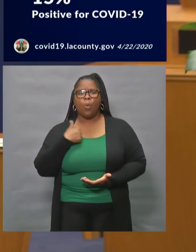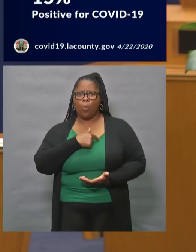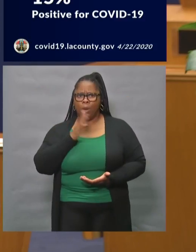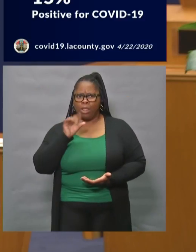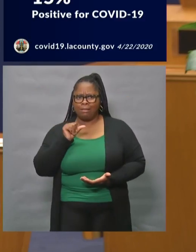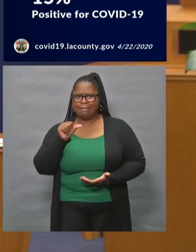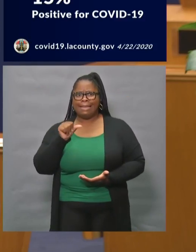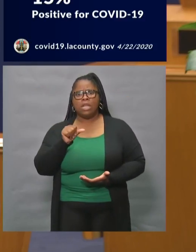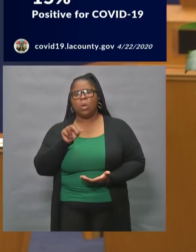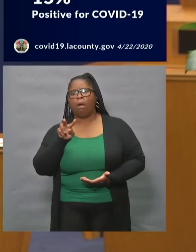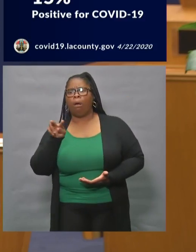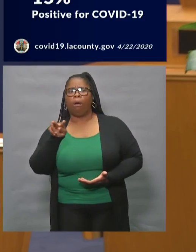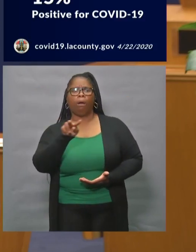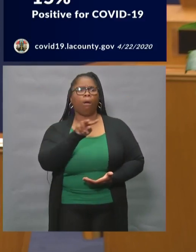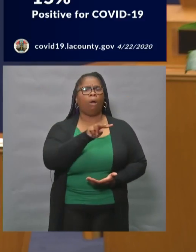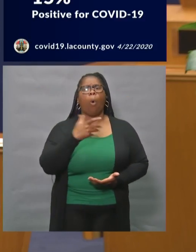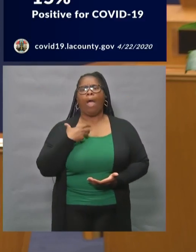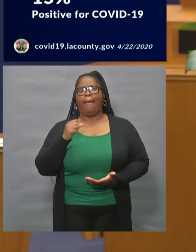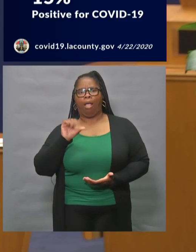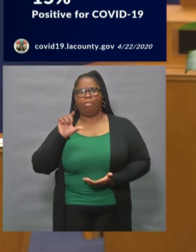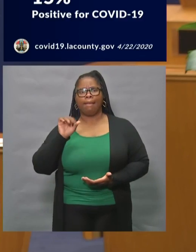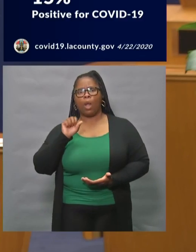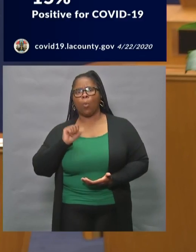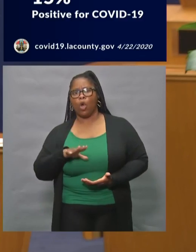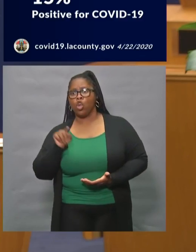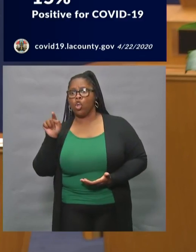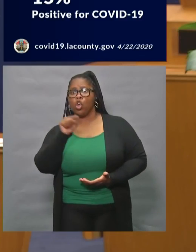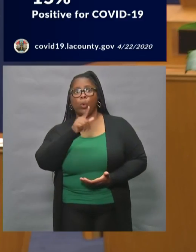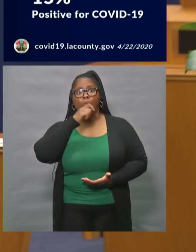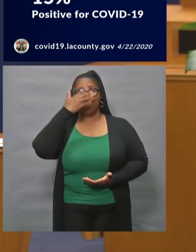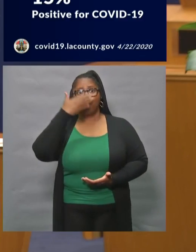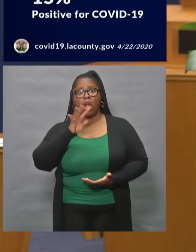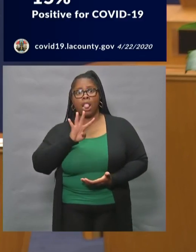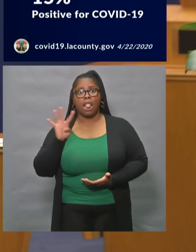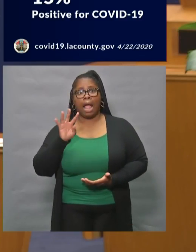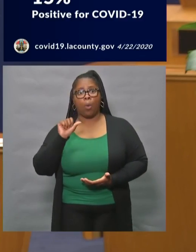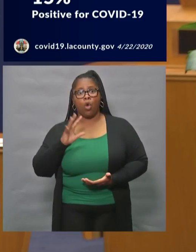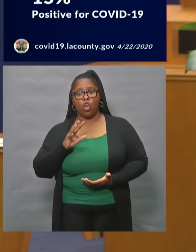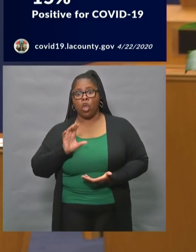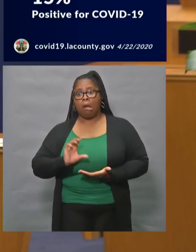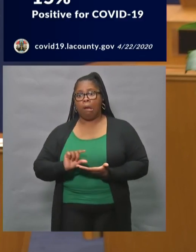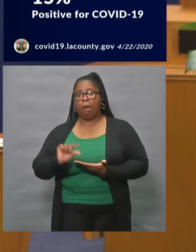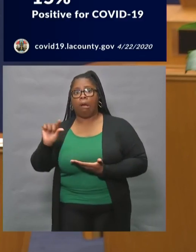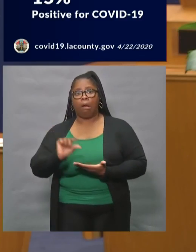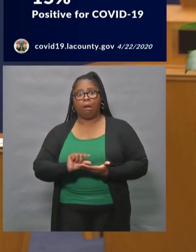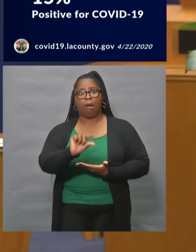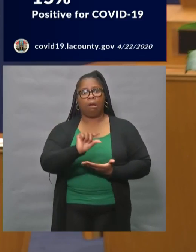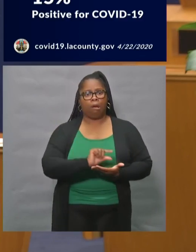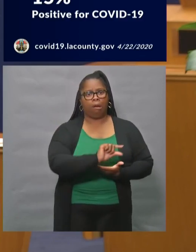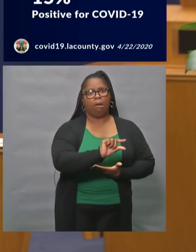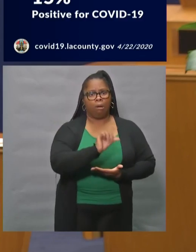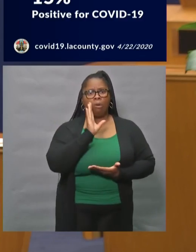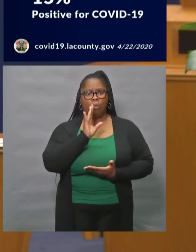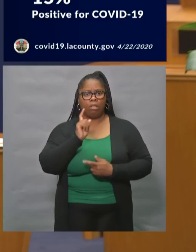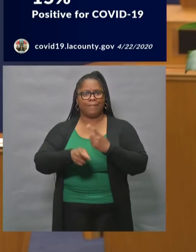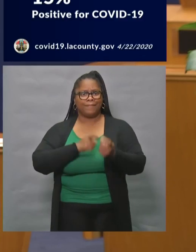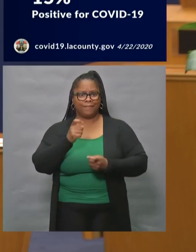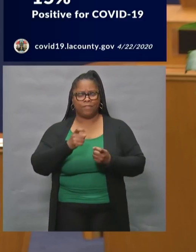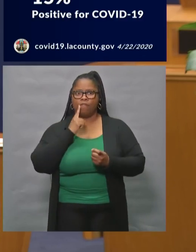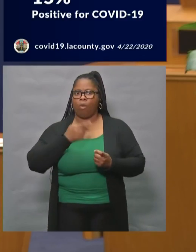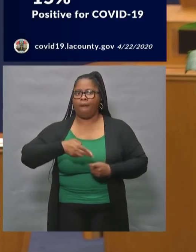to prioritize healthcare workers and other frontline workers who are serving our highest risk